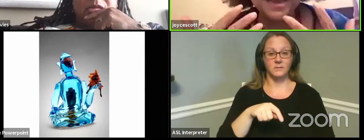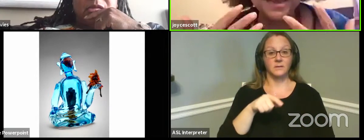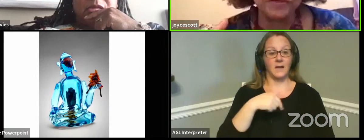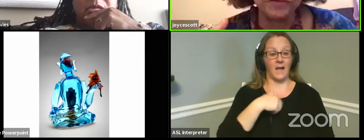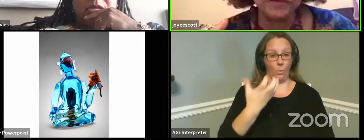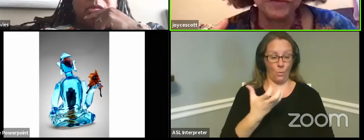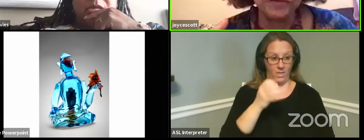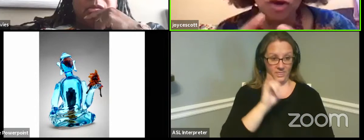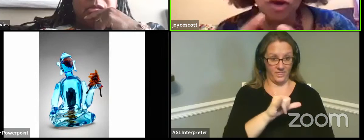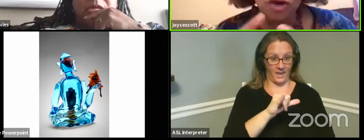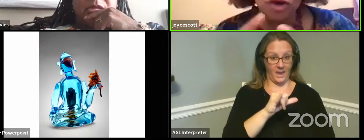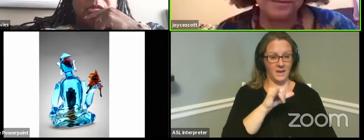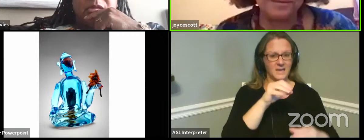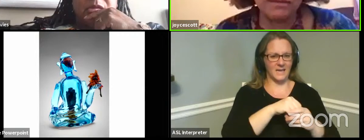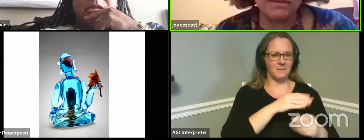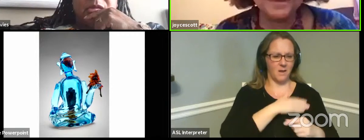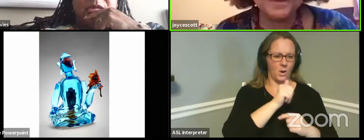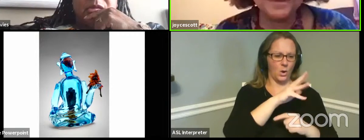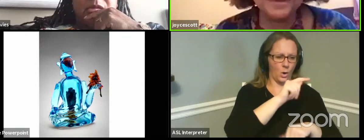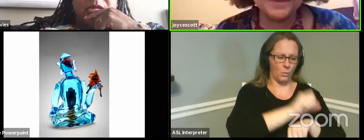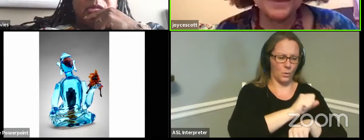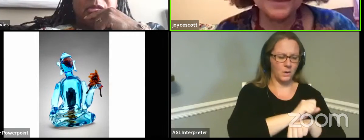in myself, because I'm an old hippie.